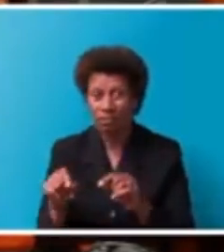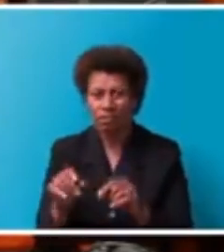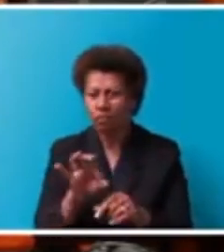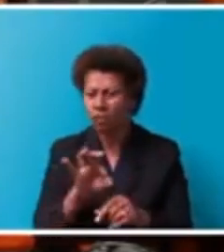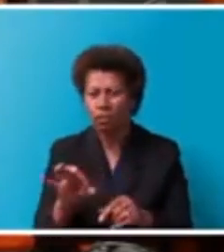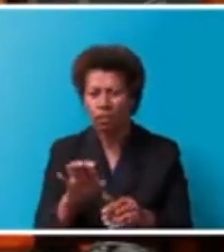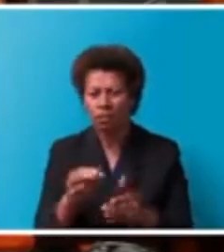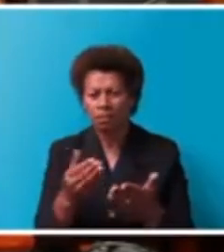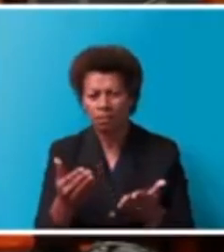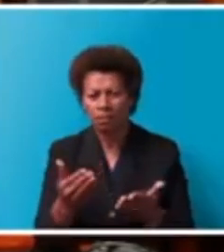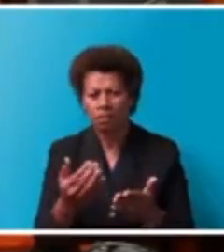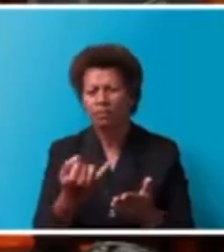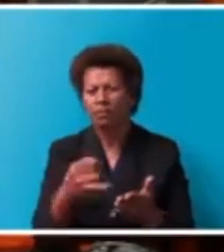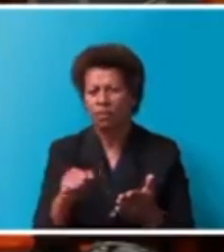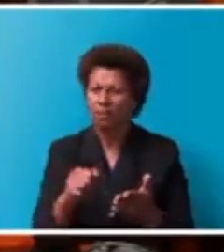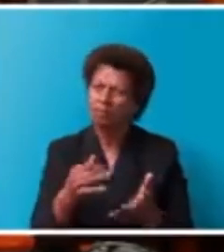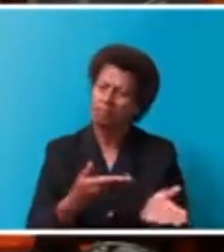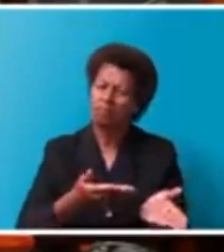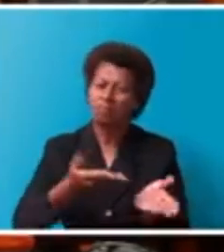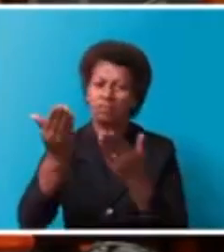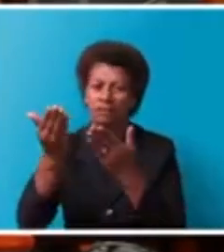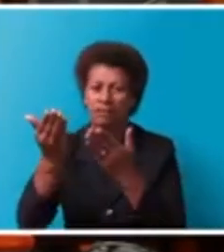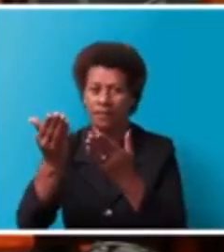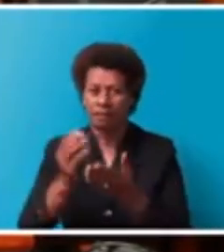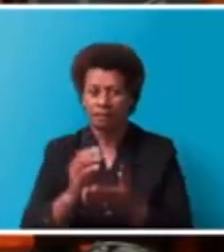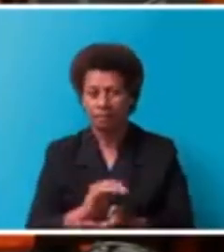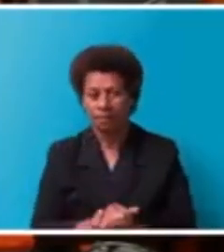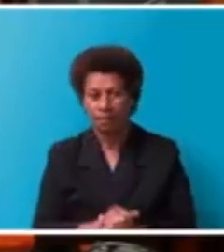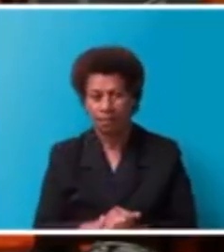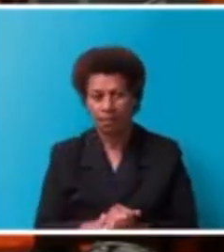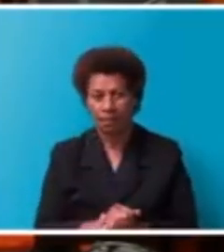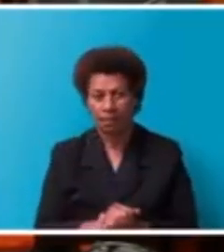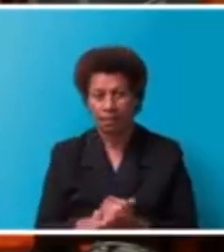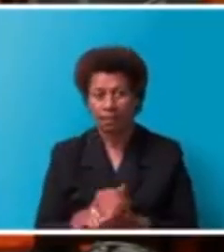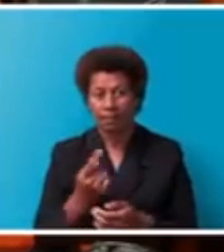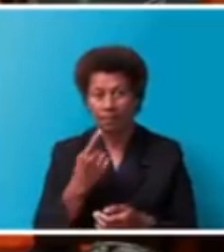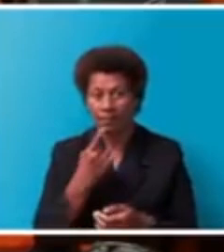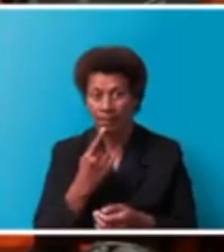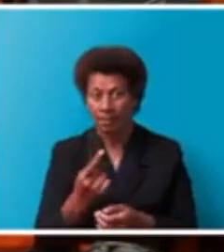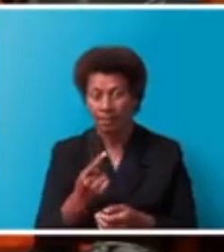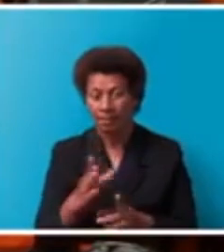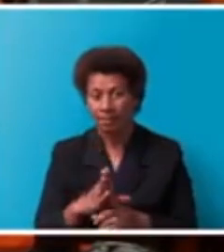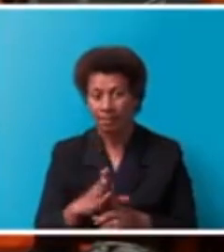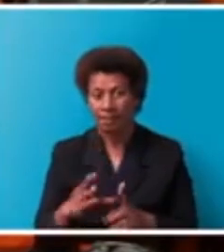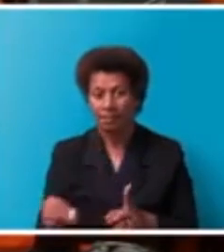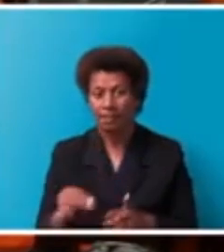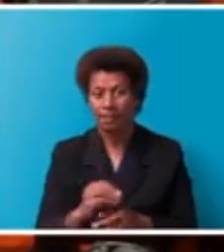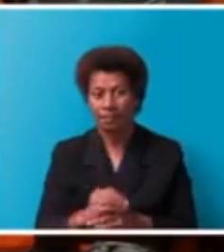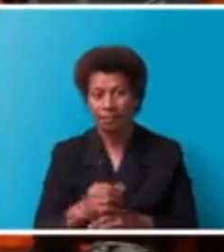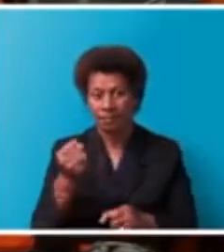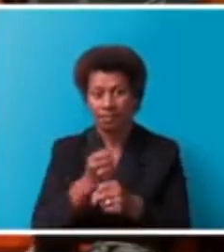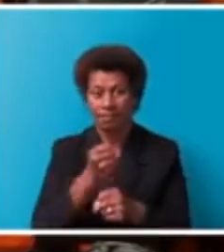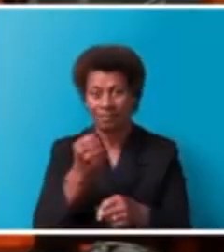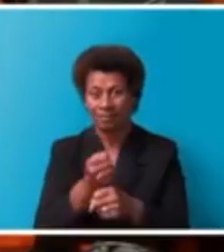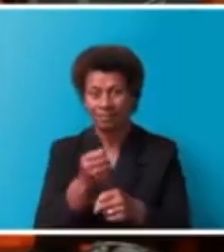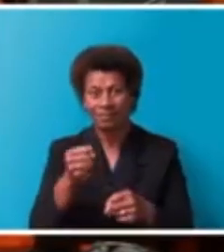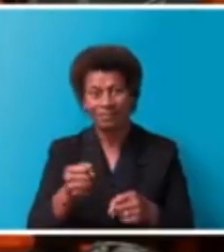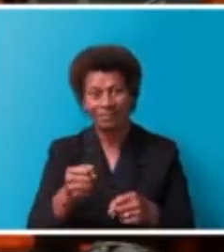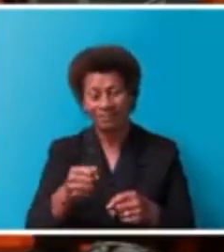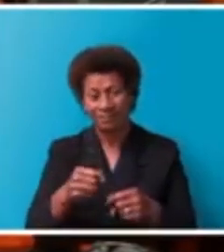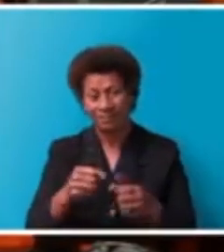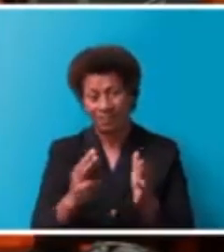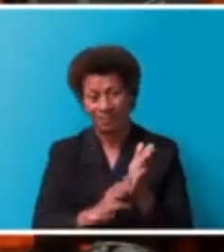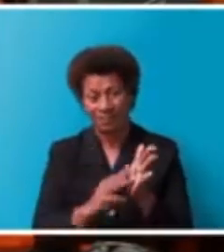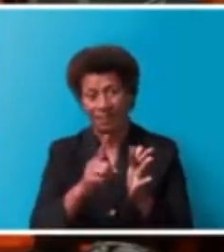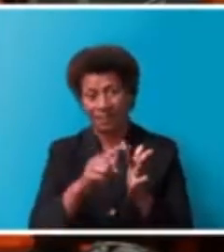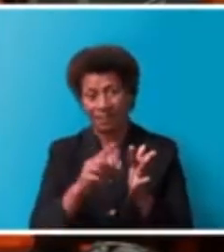it is moved within the country. For example, the bauxites in Bua are concentrates, and it is